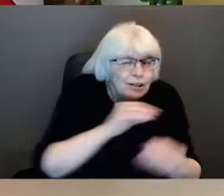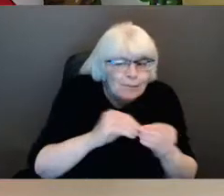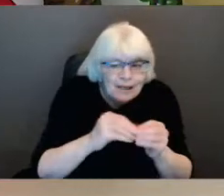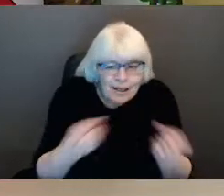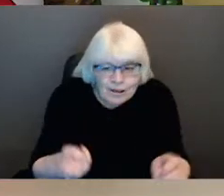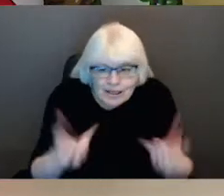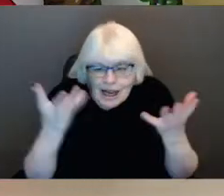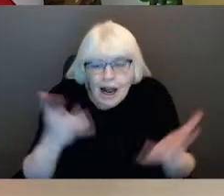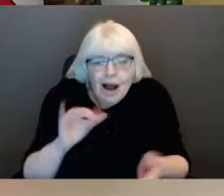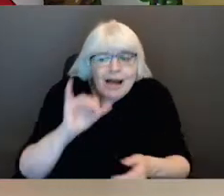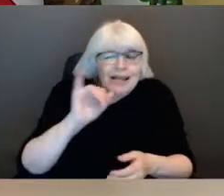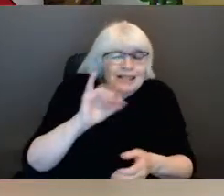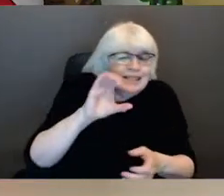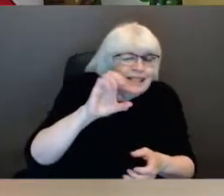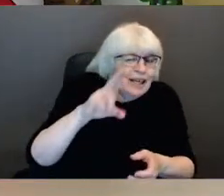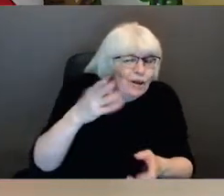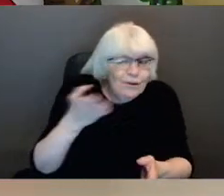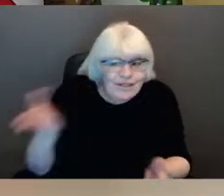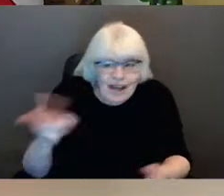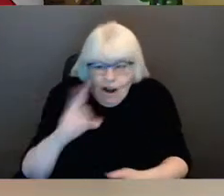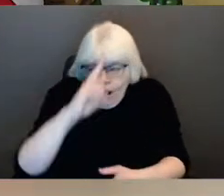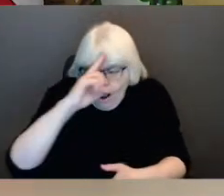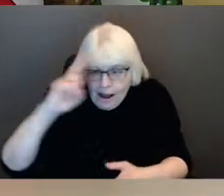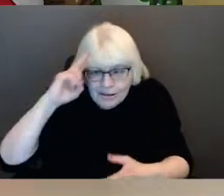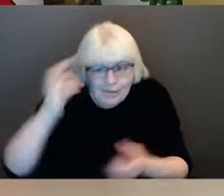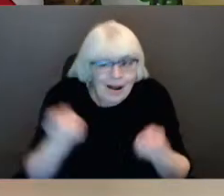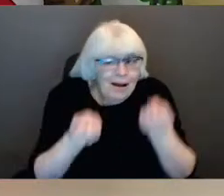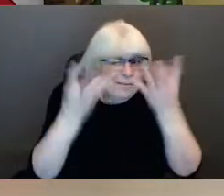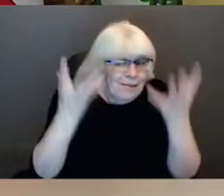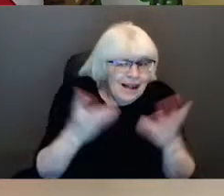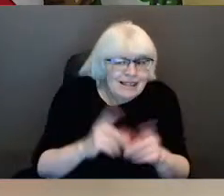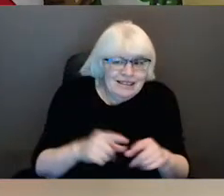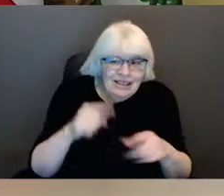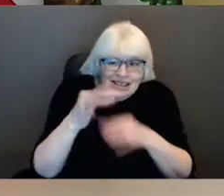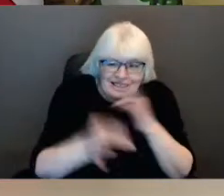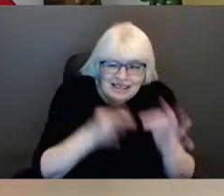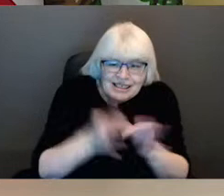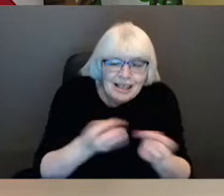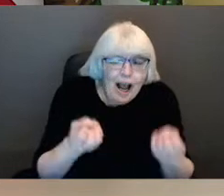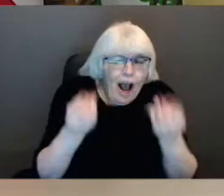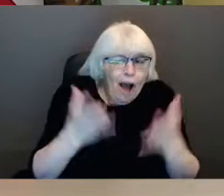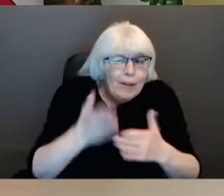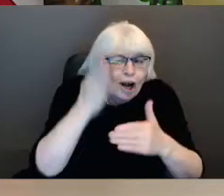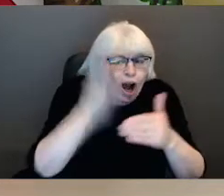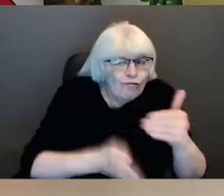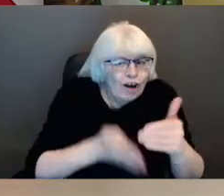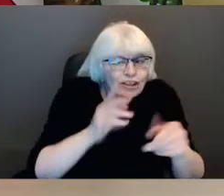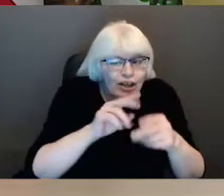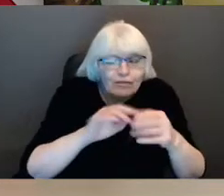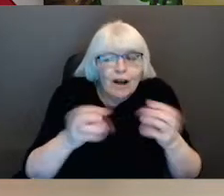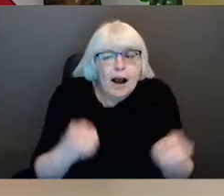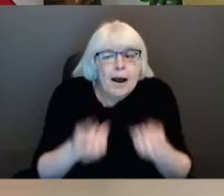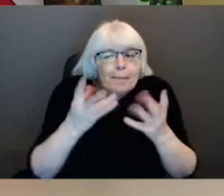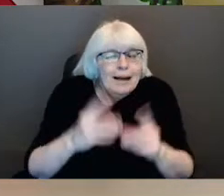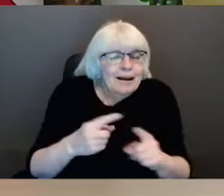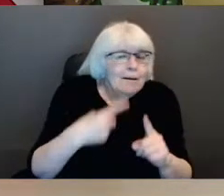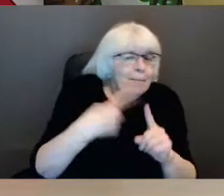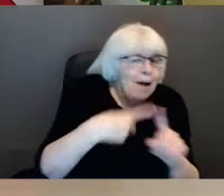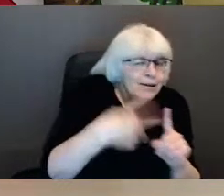that are positive, or the percent positivity. As I mentioned earlier, the next couple of weeks are very